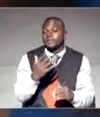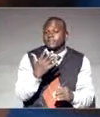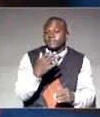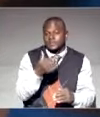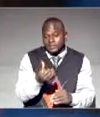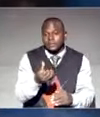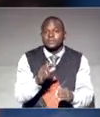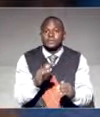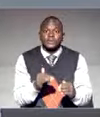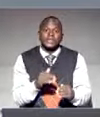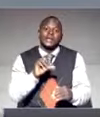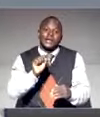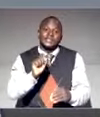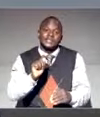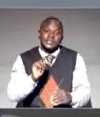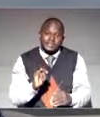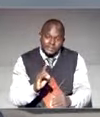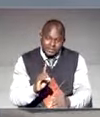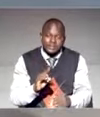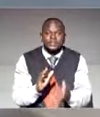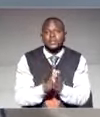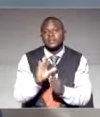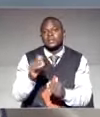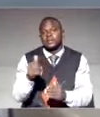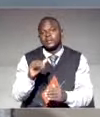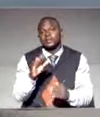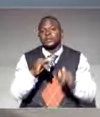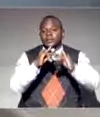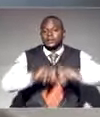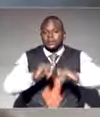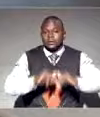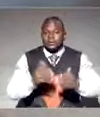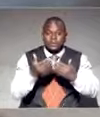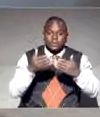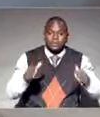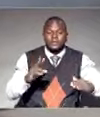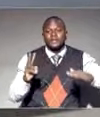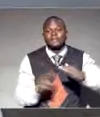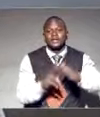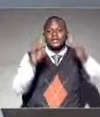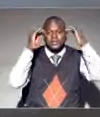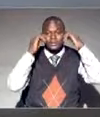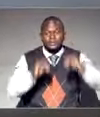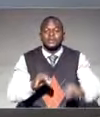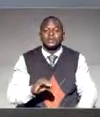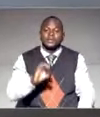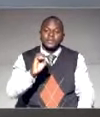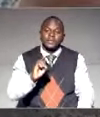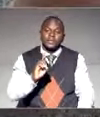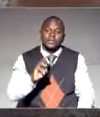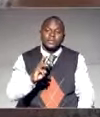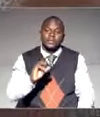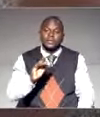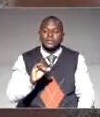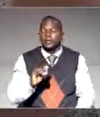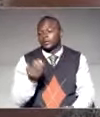356 people were treated for STDs. The mobile medical camp that was opened by the Vice President Edward Chuanuka Sekandi over